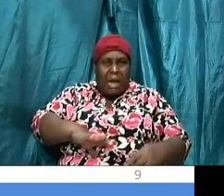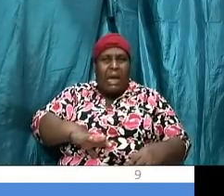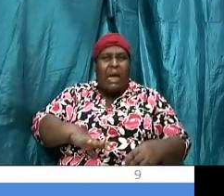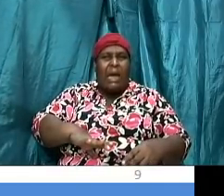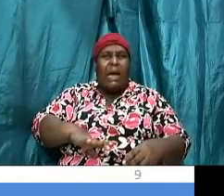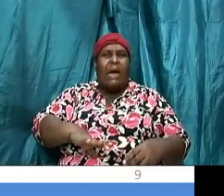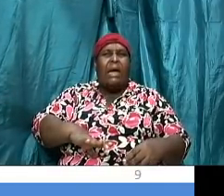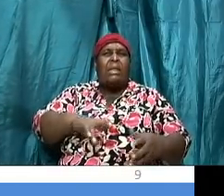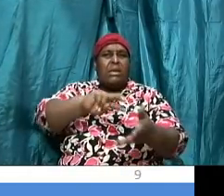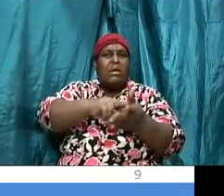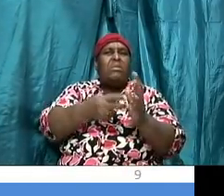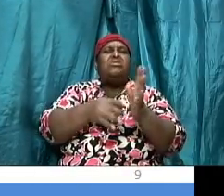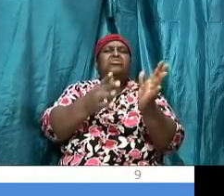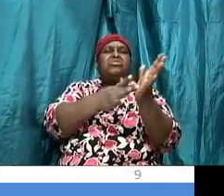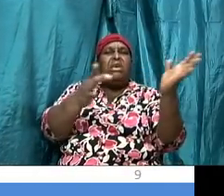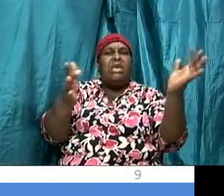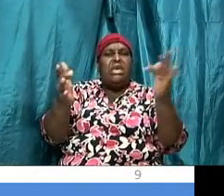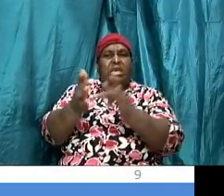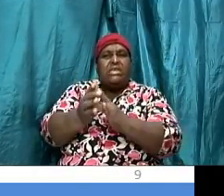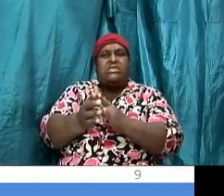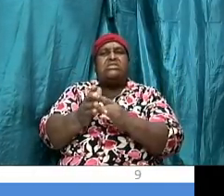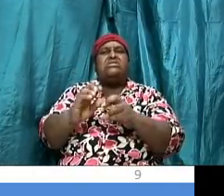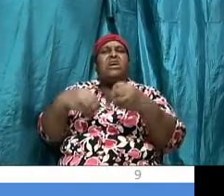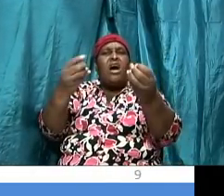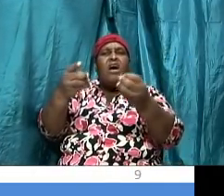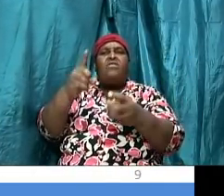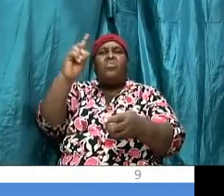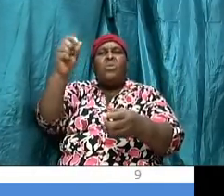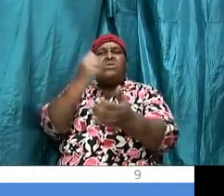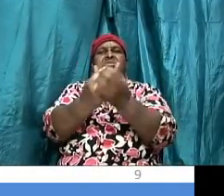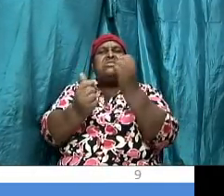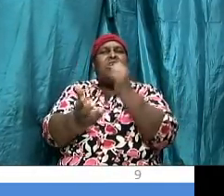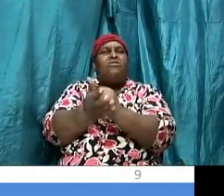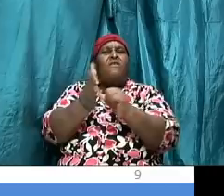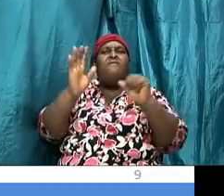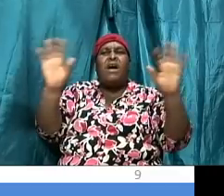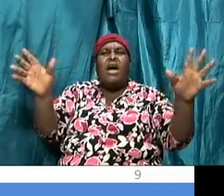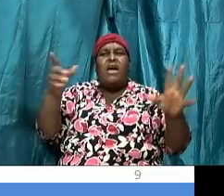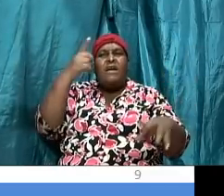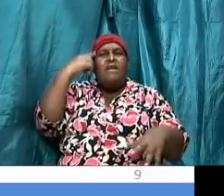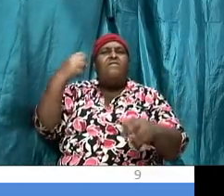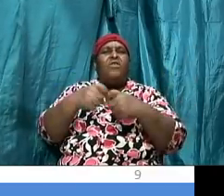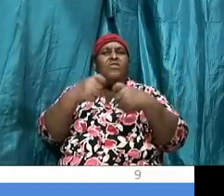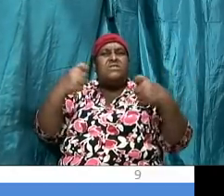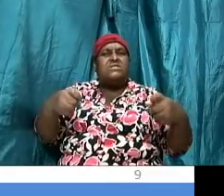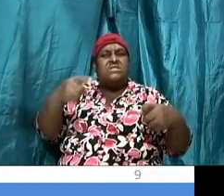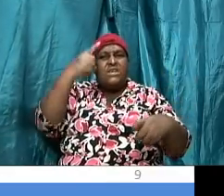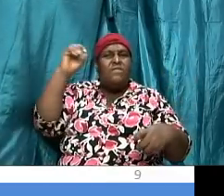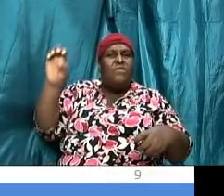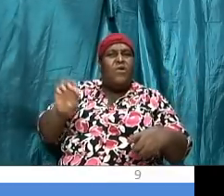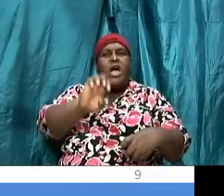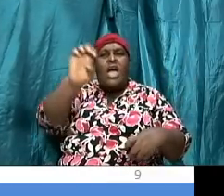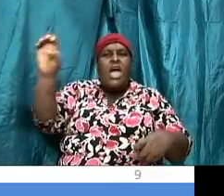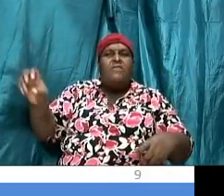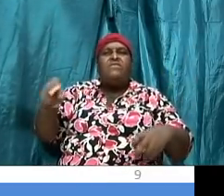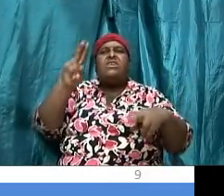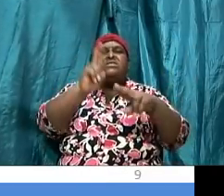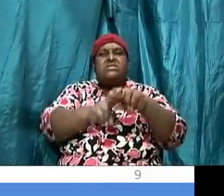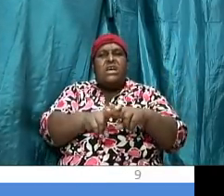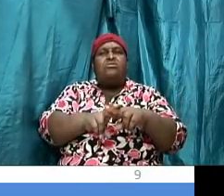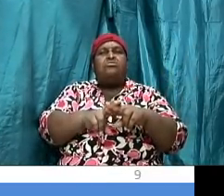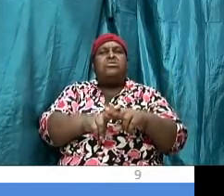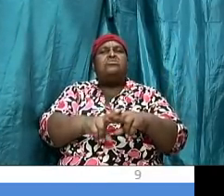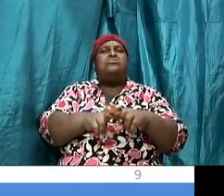had offered one sacrifice for sins forever, sat down on the right